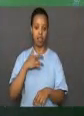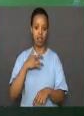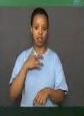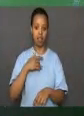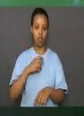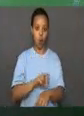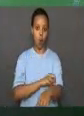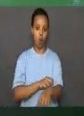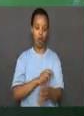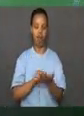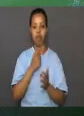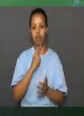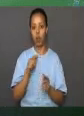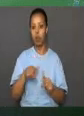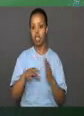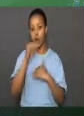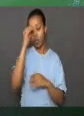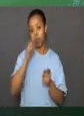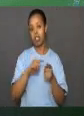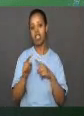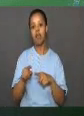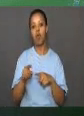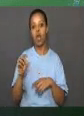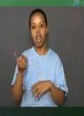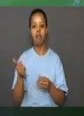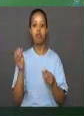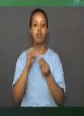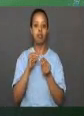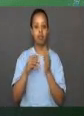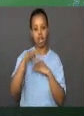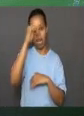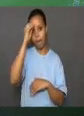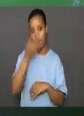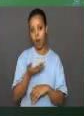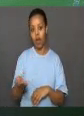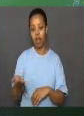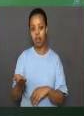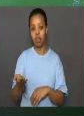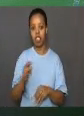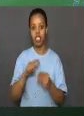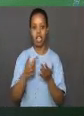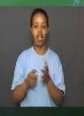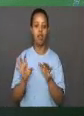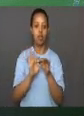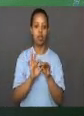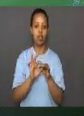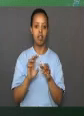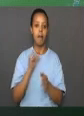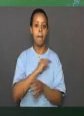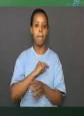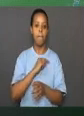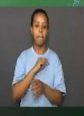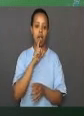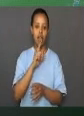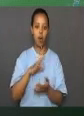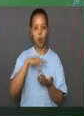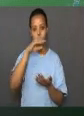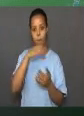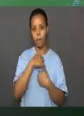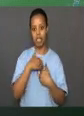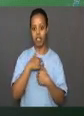In our lesson today, we are going to learn about the social behavior patterns in